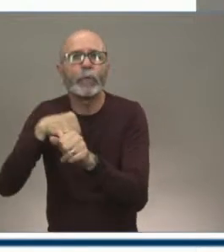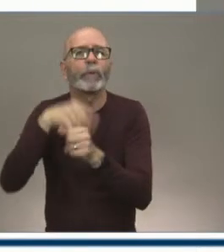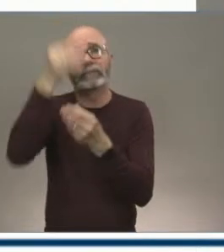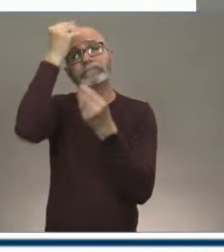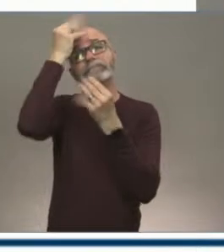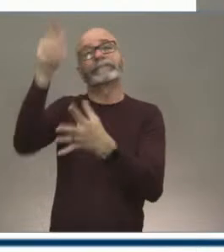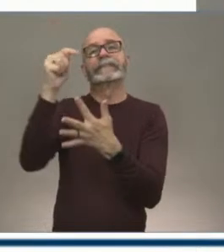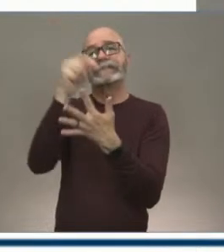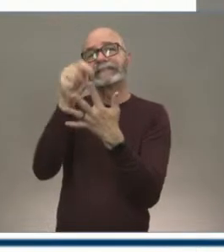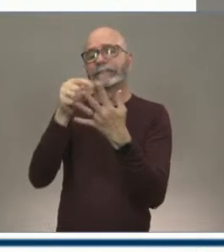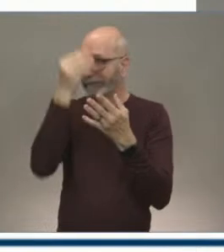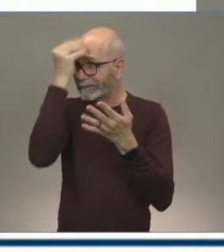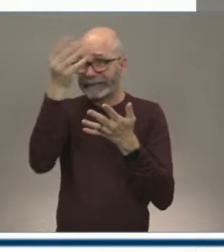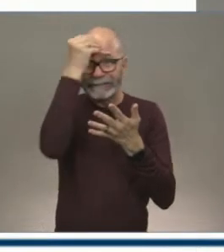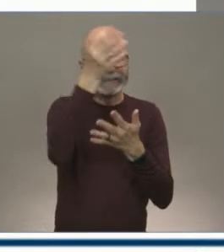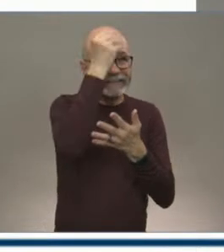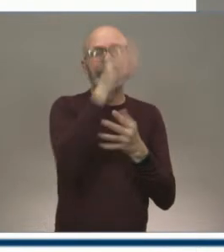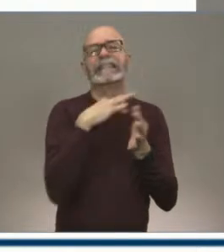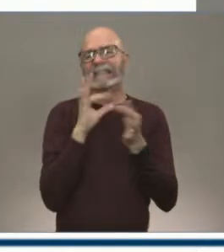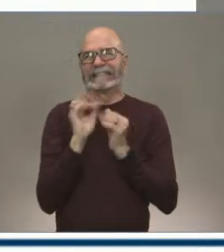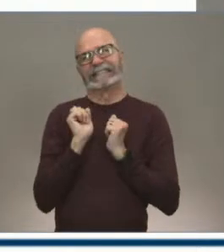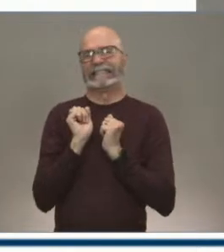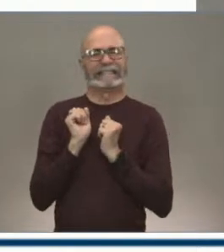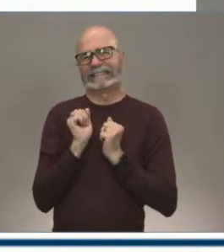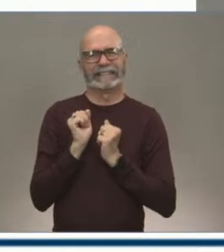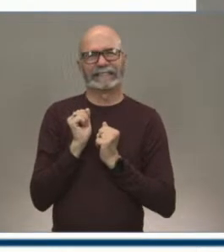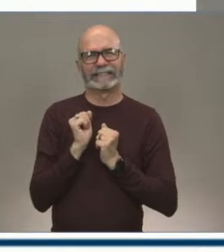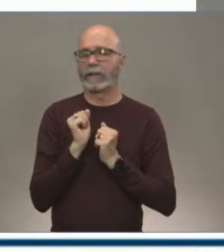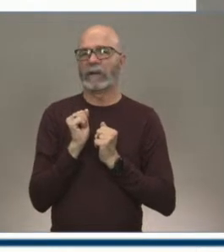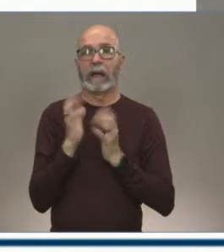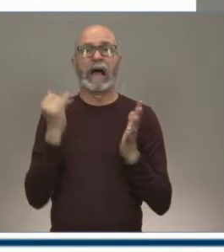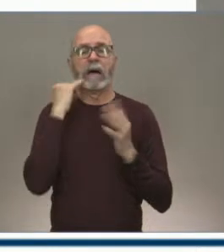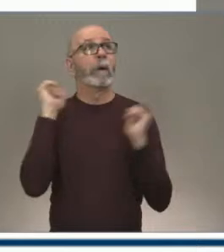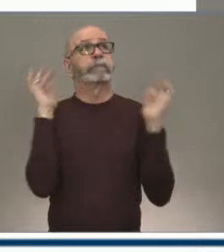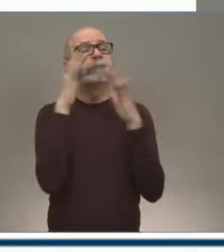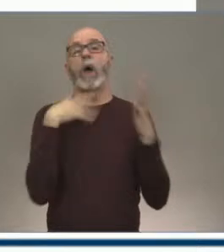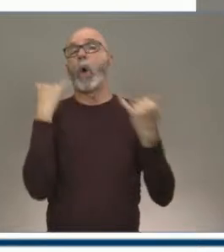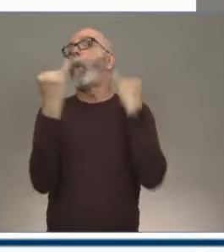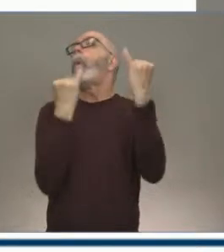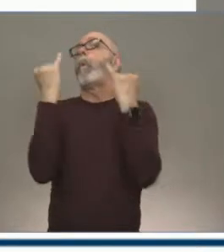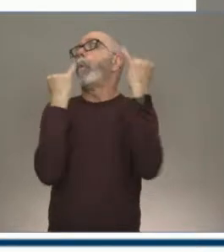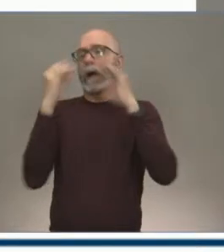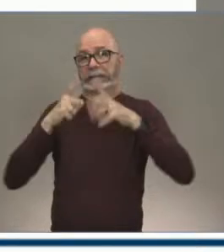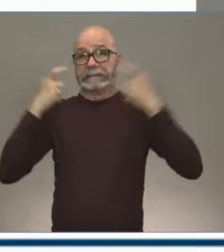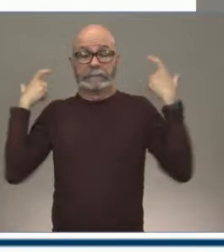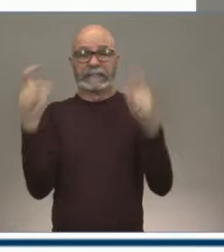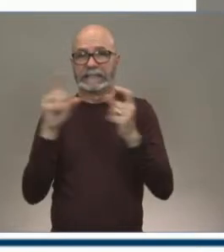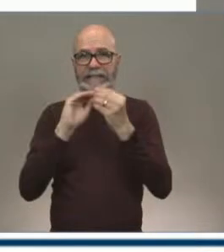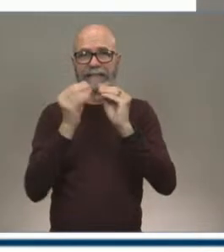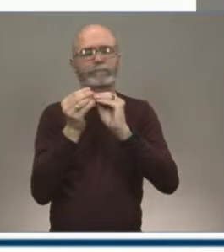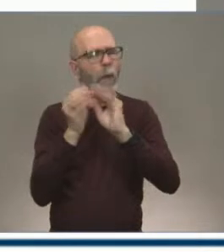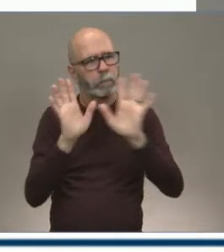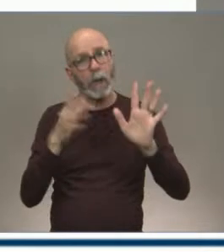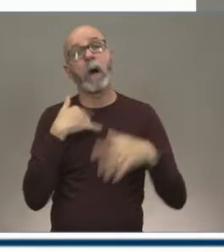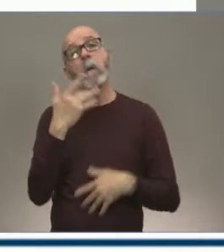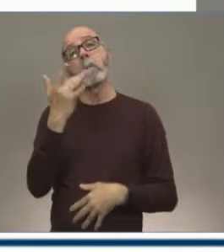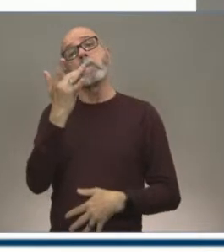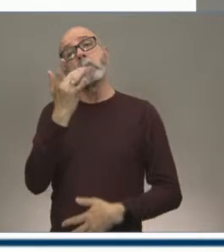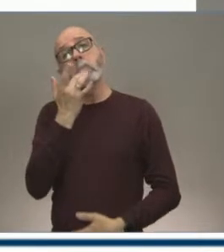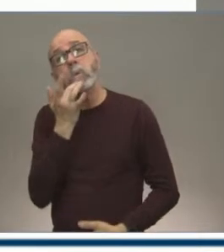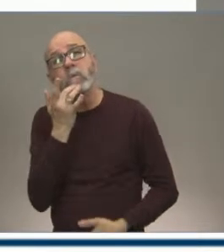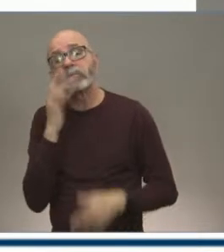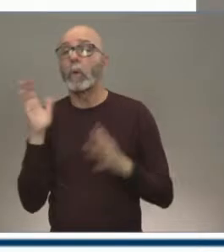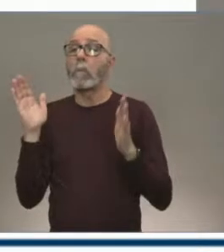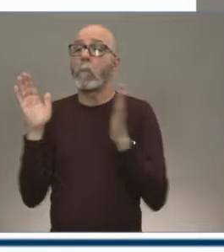the province that would not be large mass community clinics. So if that would be your preference, you're certainly free to